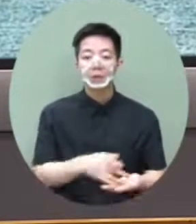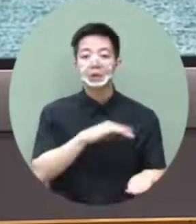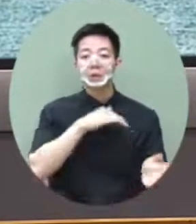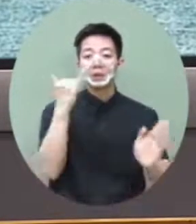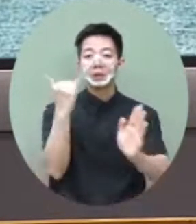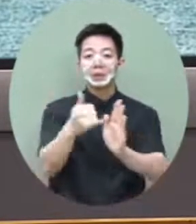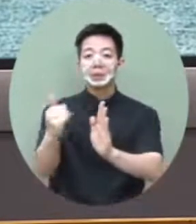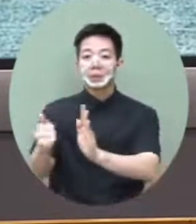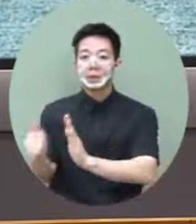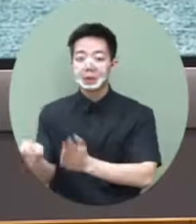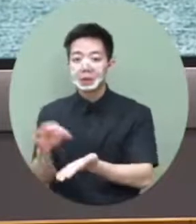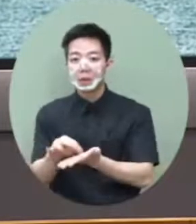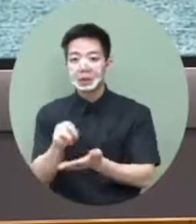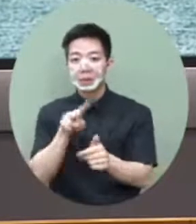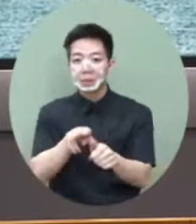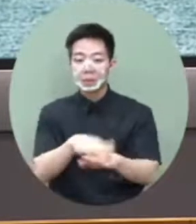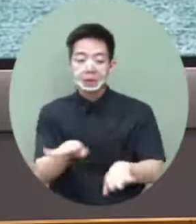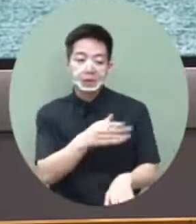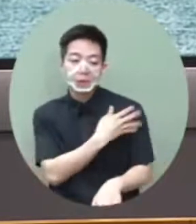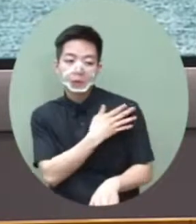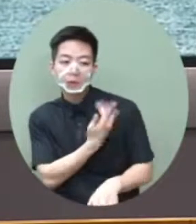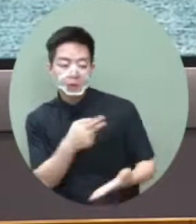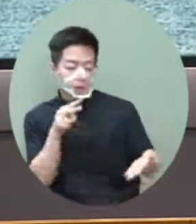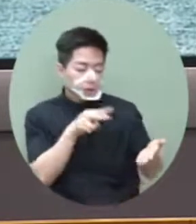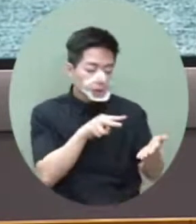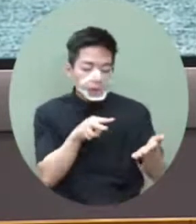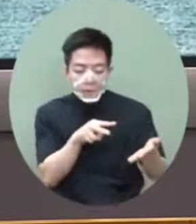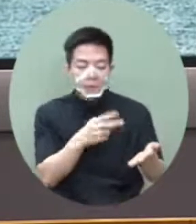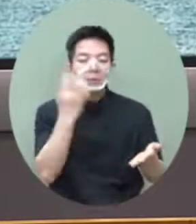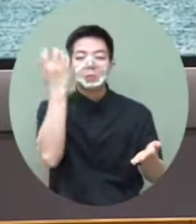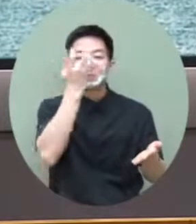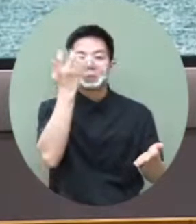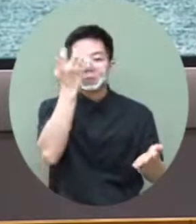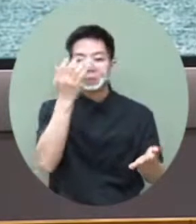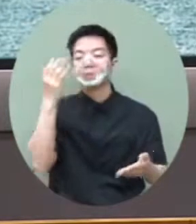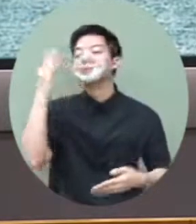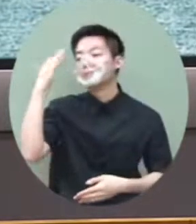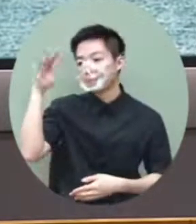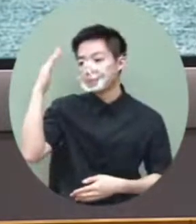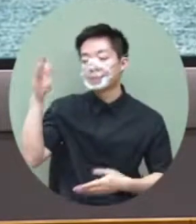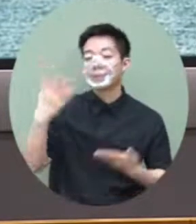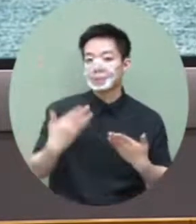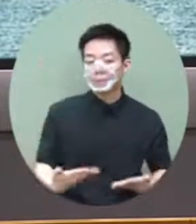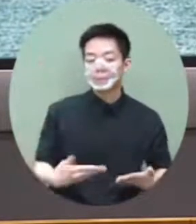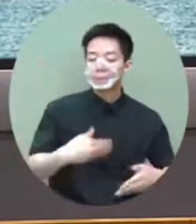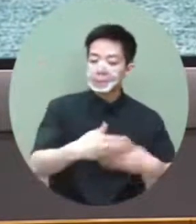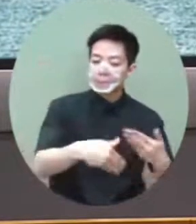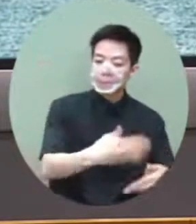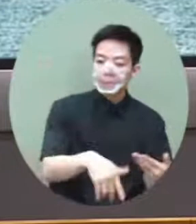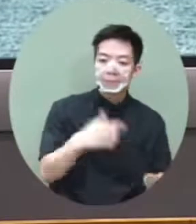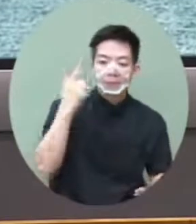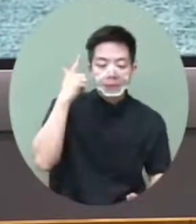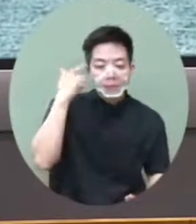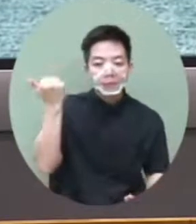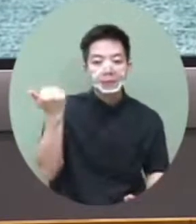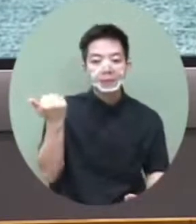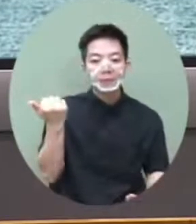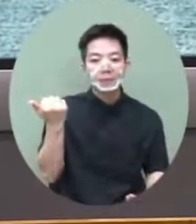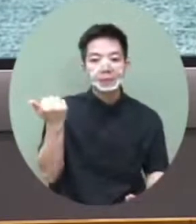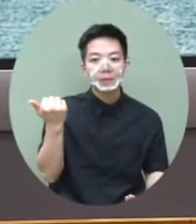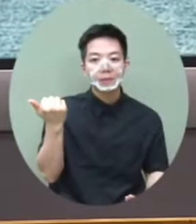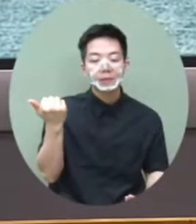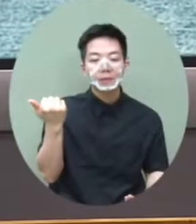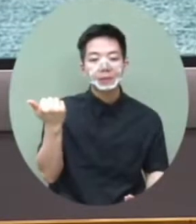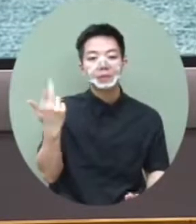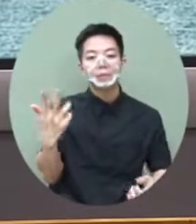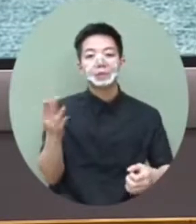test result, but it may not be suitable for the information to be shown and verified